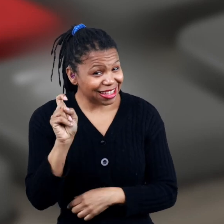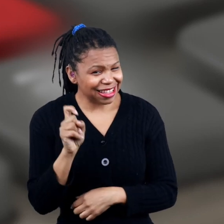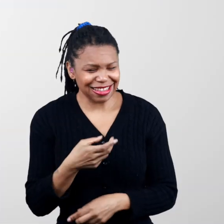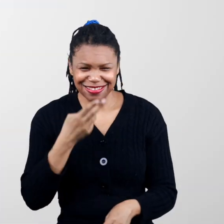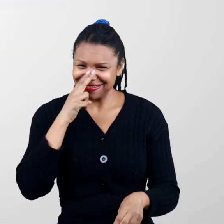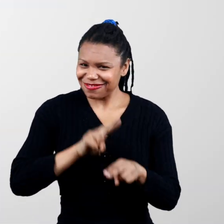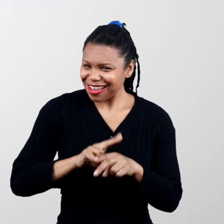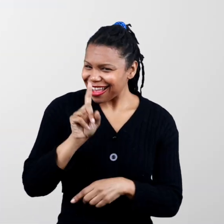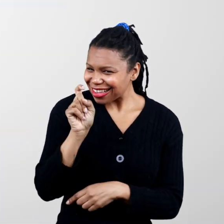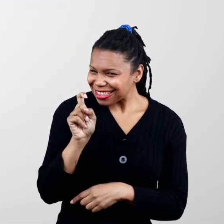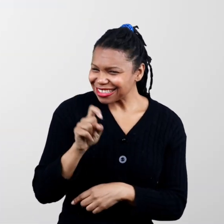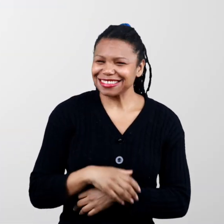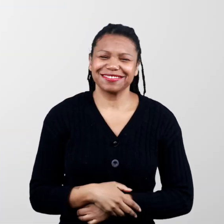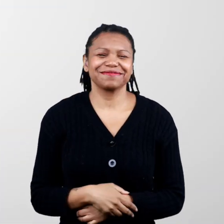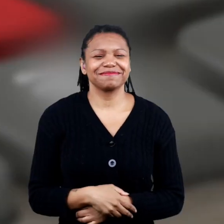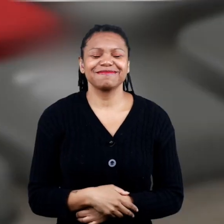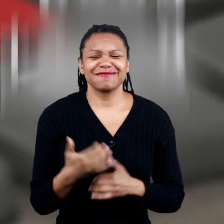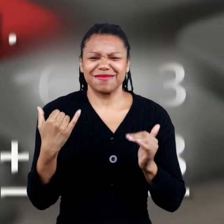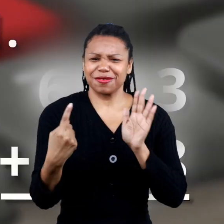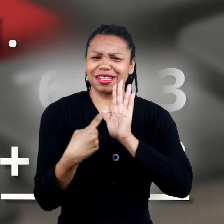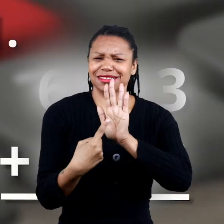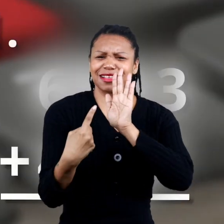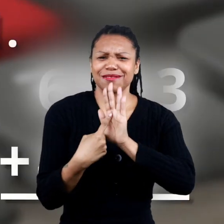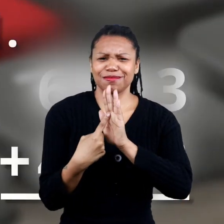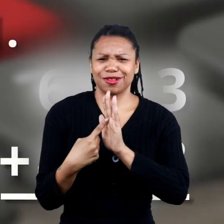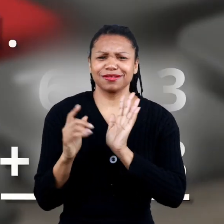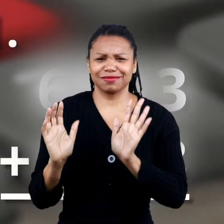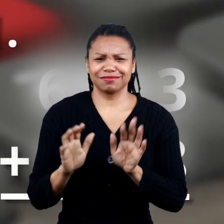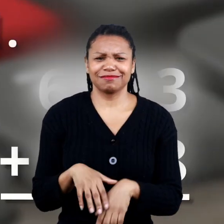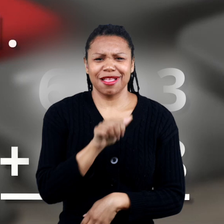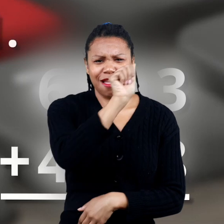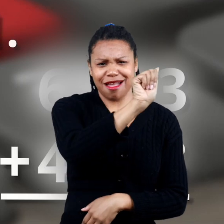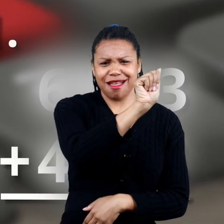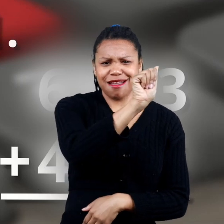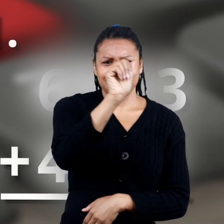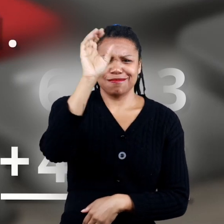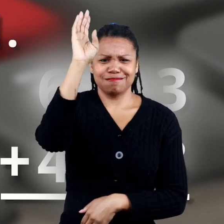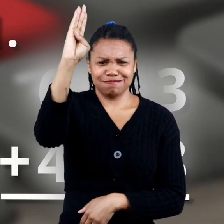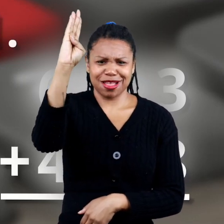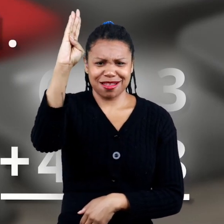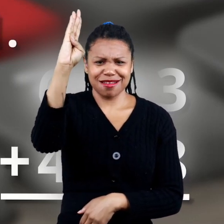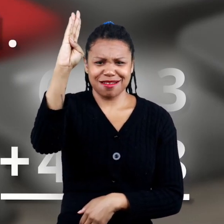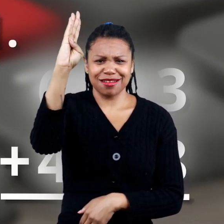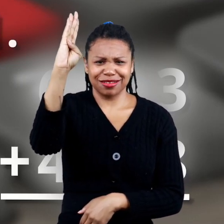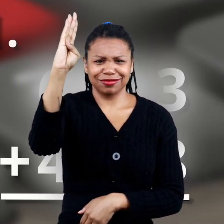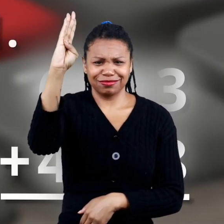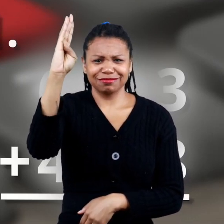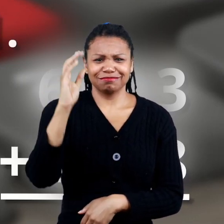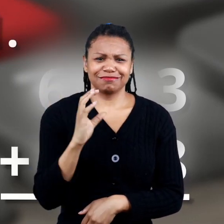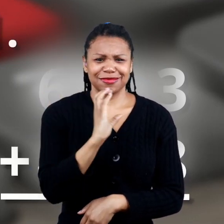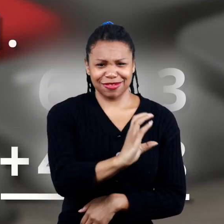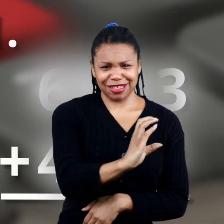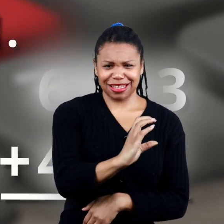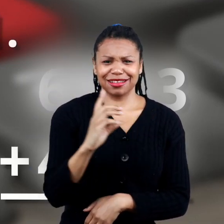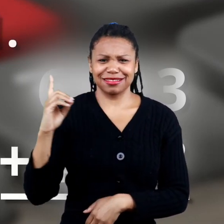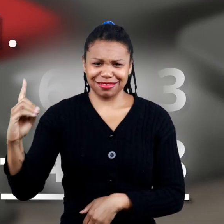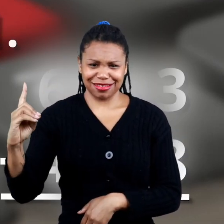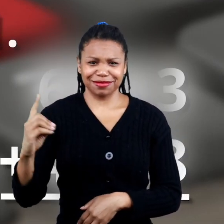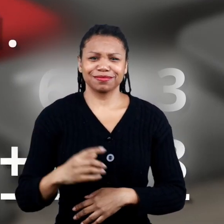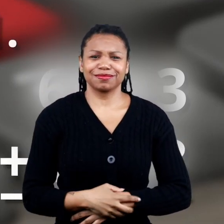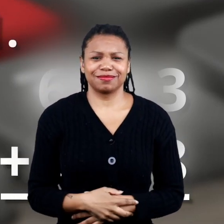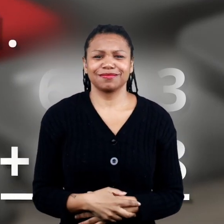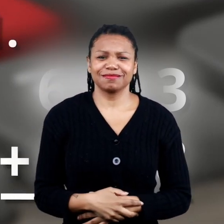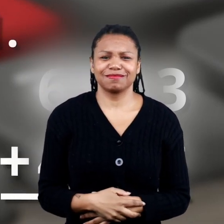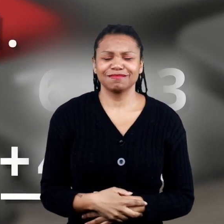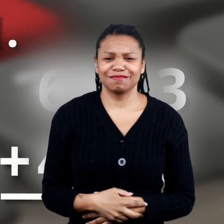that? That's pretty fun, isn't it? Take a look at these examples and see if you can do the regrouping. Regrouping has